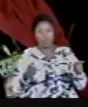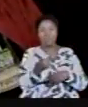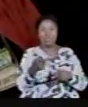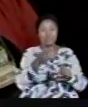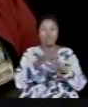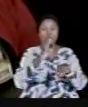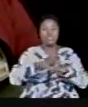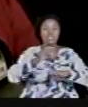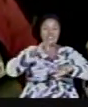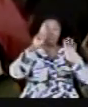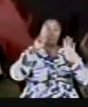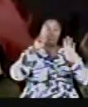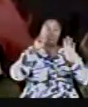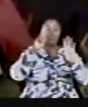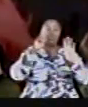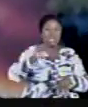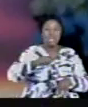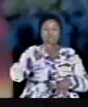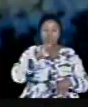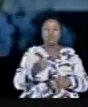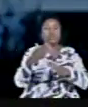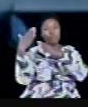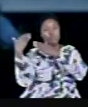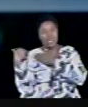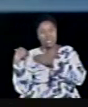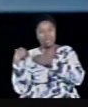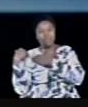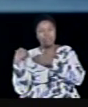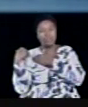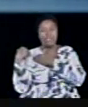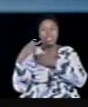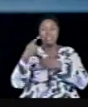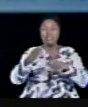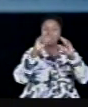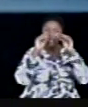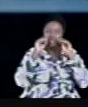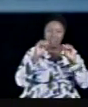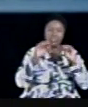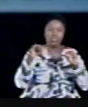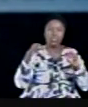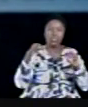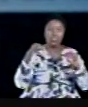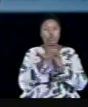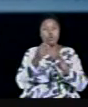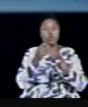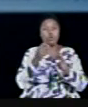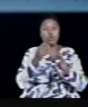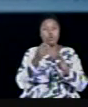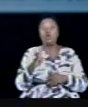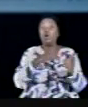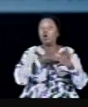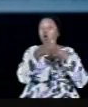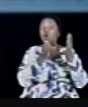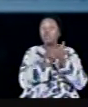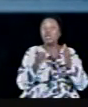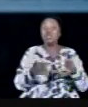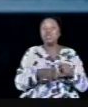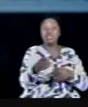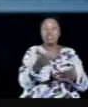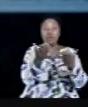cannot bear the teaching of the Word of God. All they want,